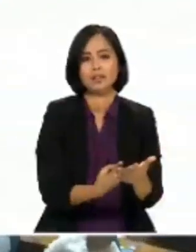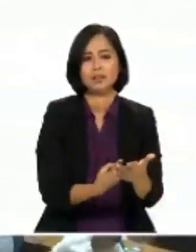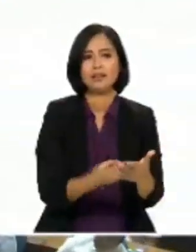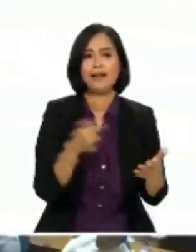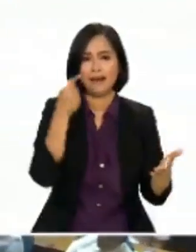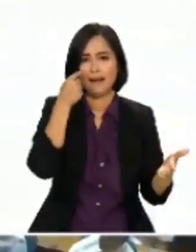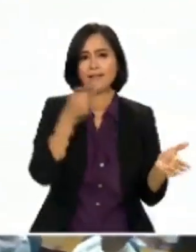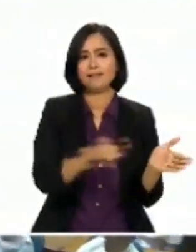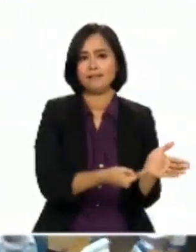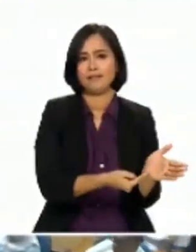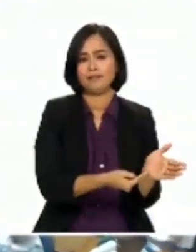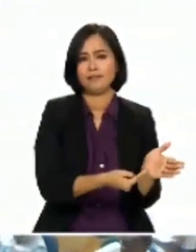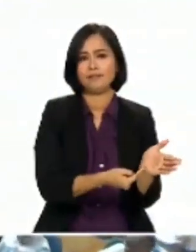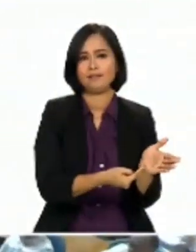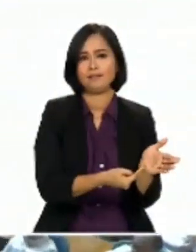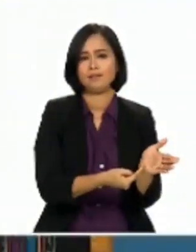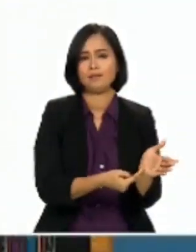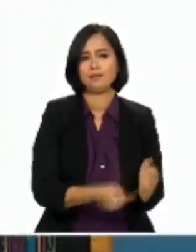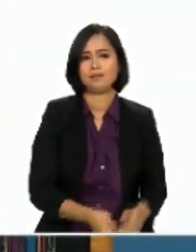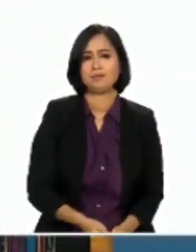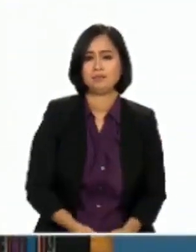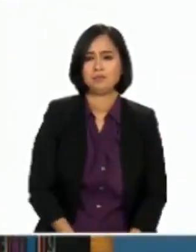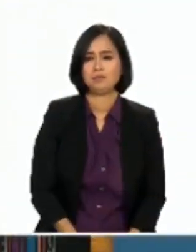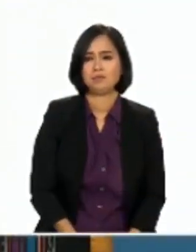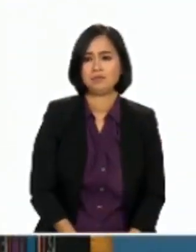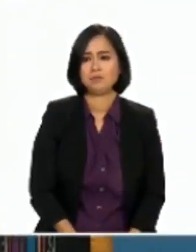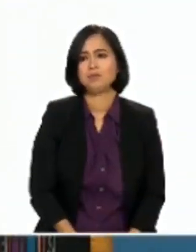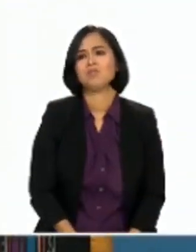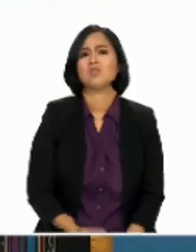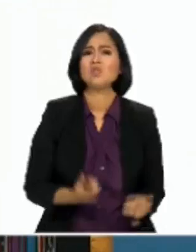there. Well, you might just say,